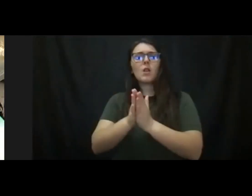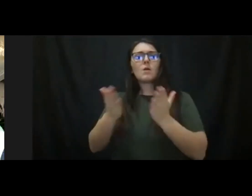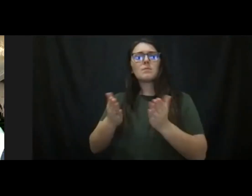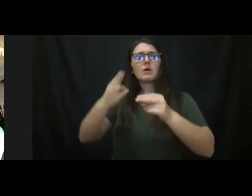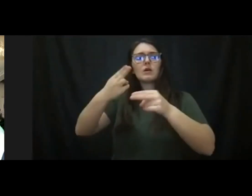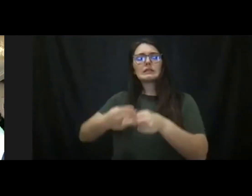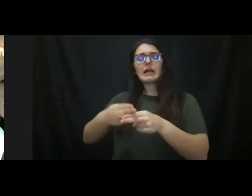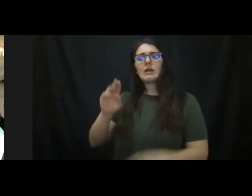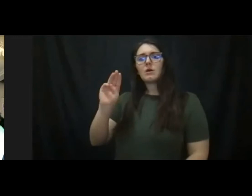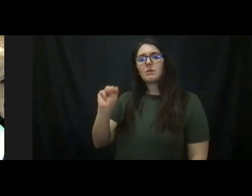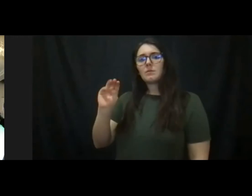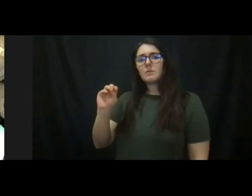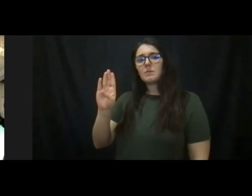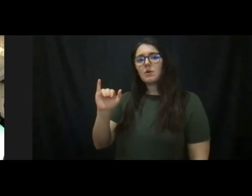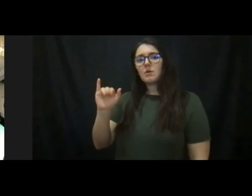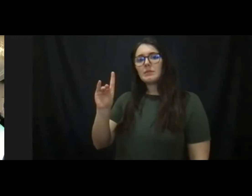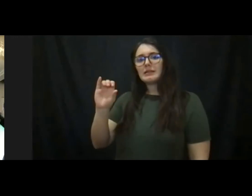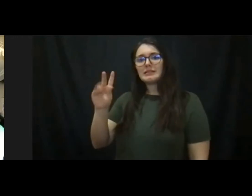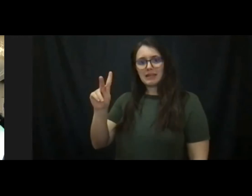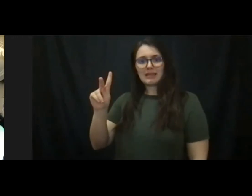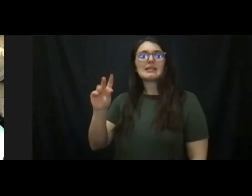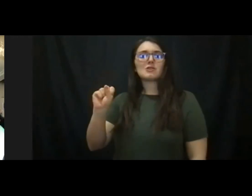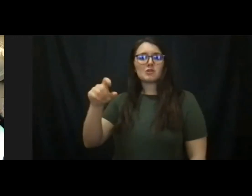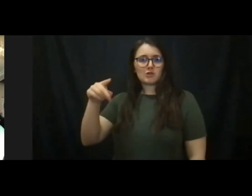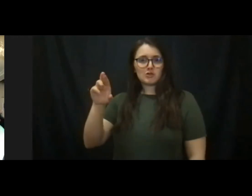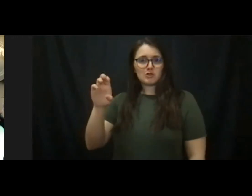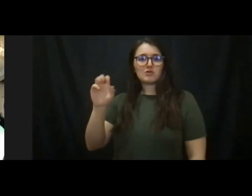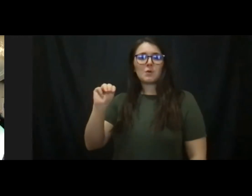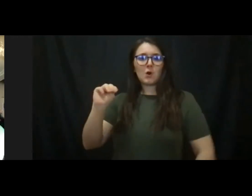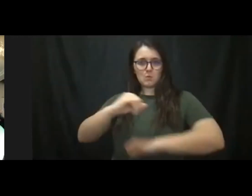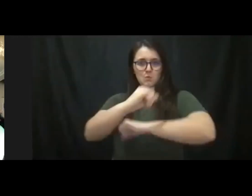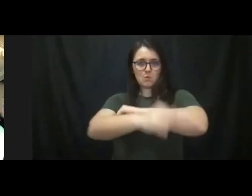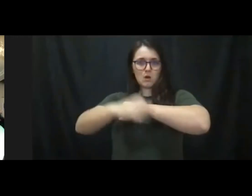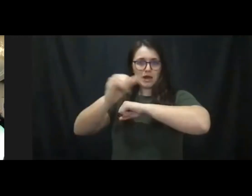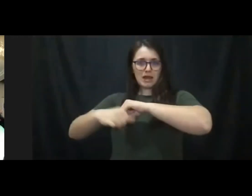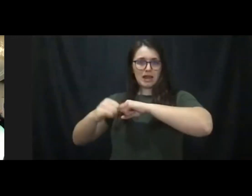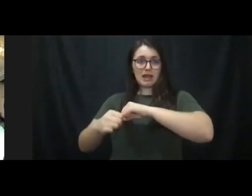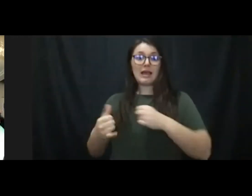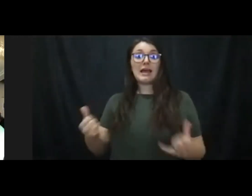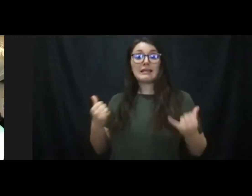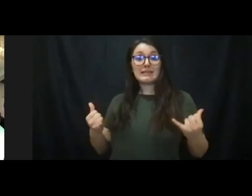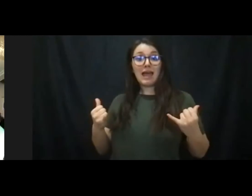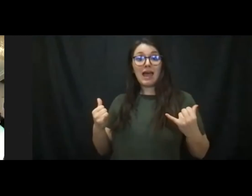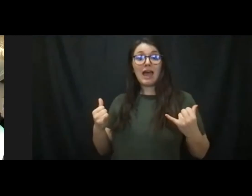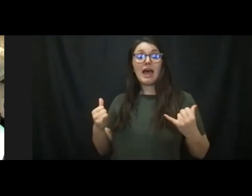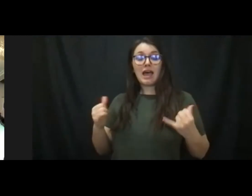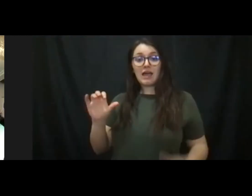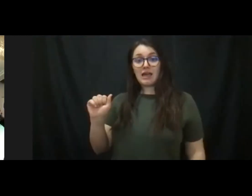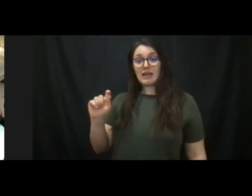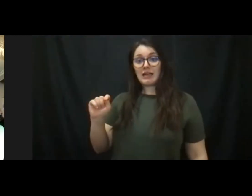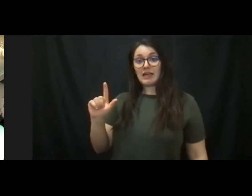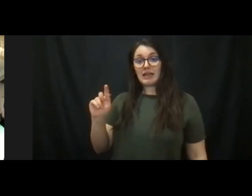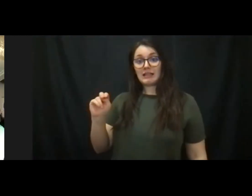are albino sperm whales. There's an albino sperm whale right now in the Atlantic Ocean, and they call that one Moby